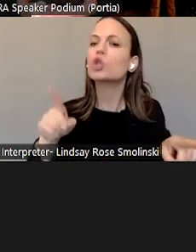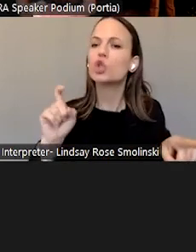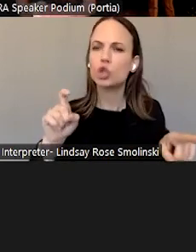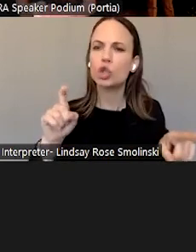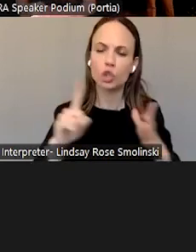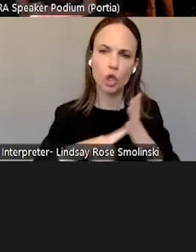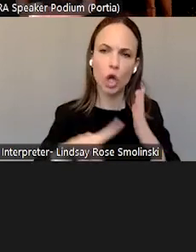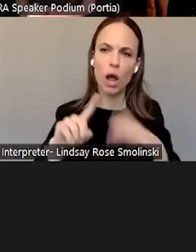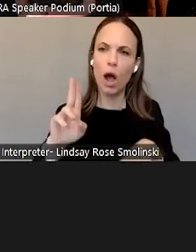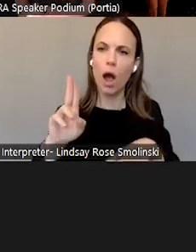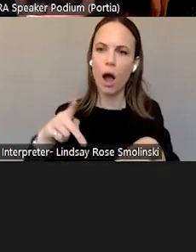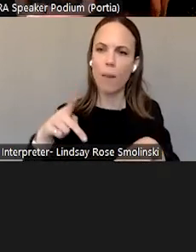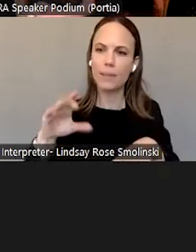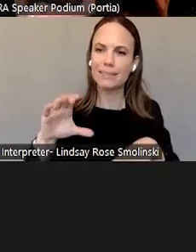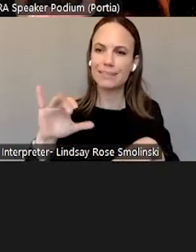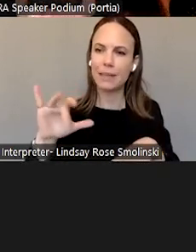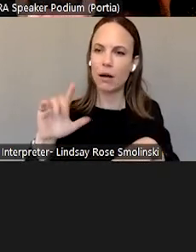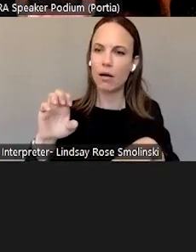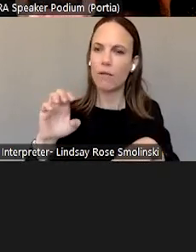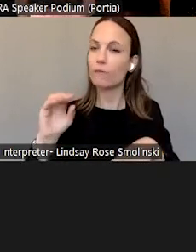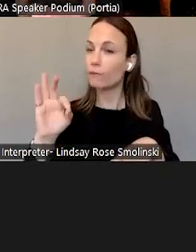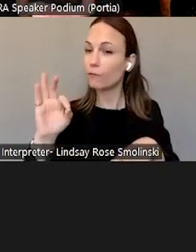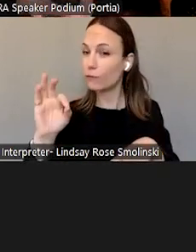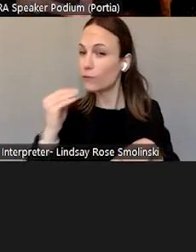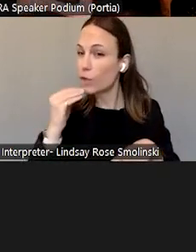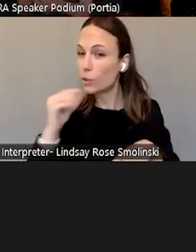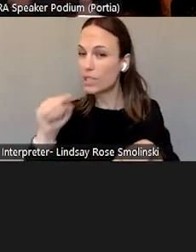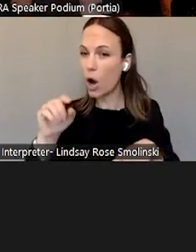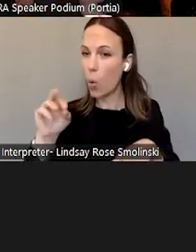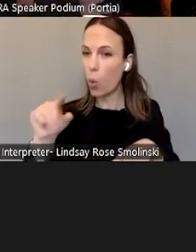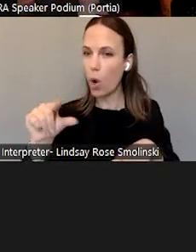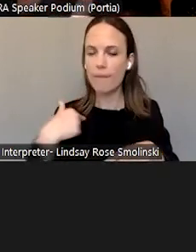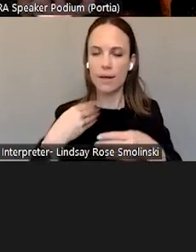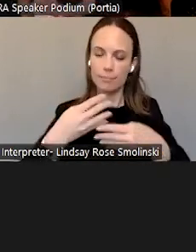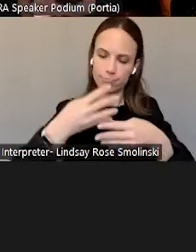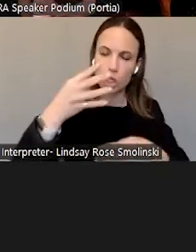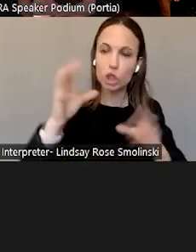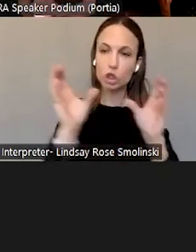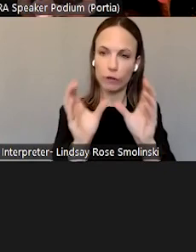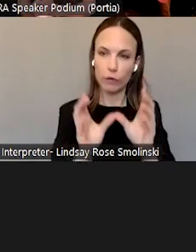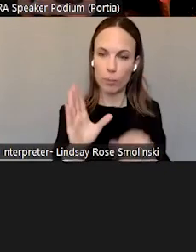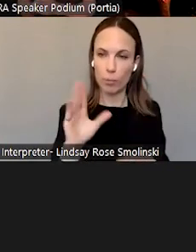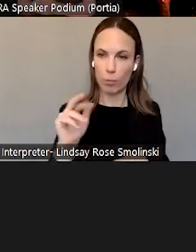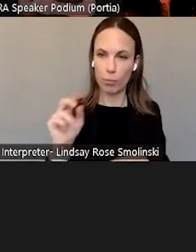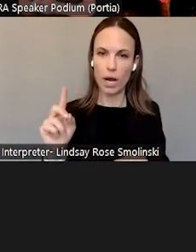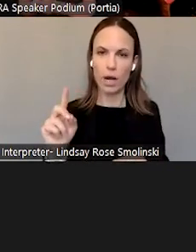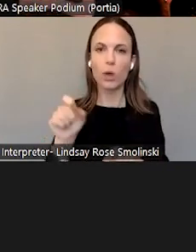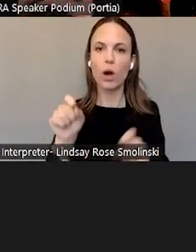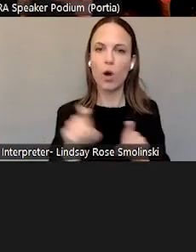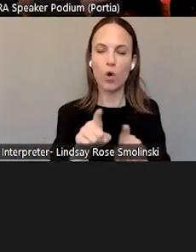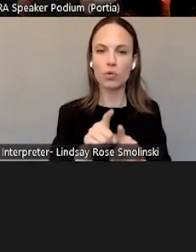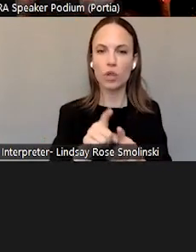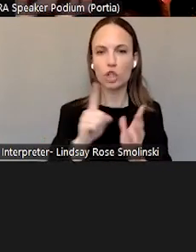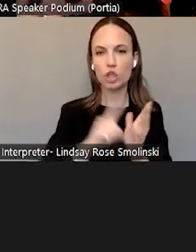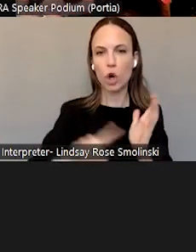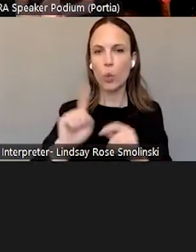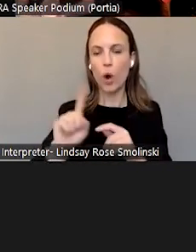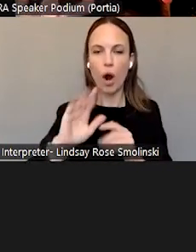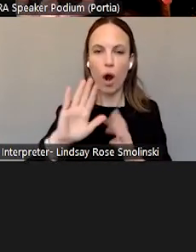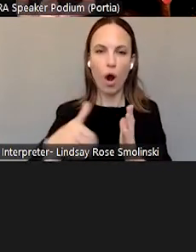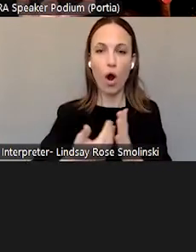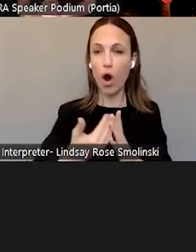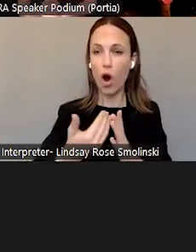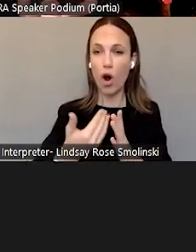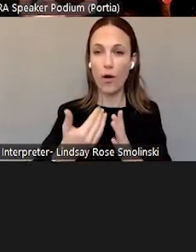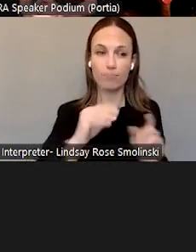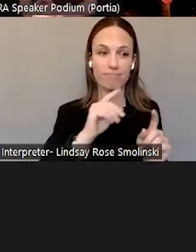check out upcycledfoods.org. There's a list of all of the certified brands, and you can also kind of check where all of them are